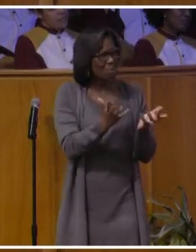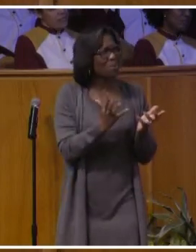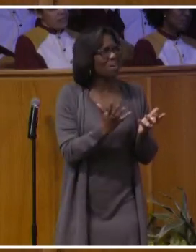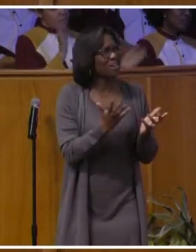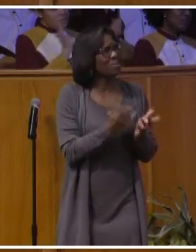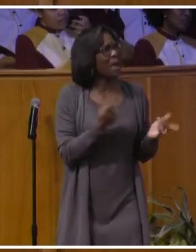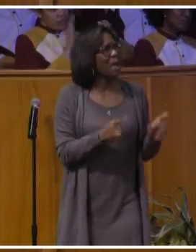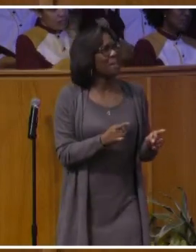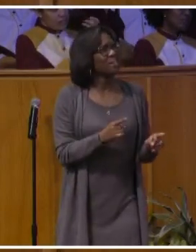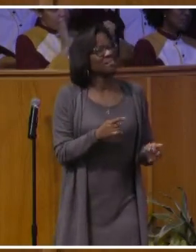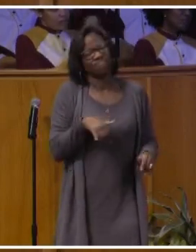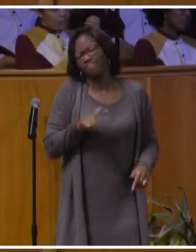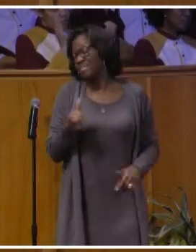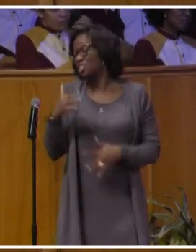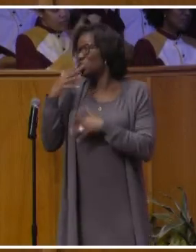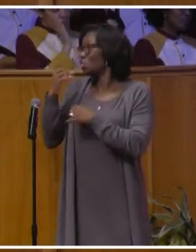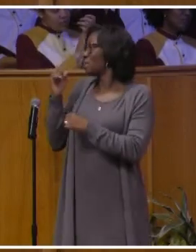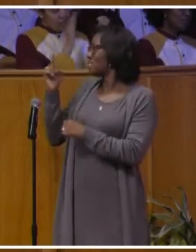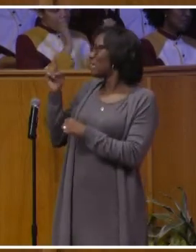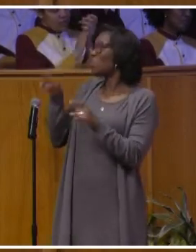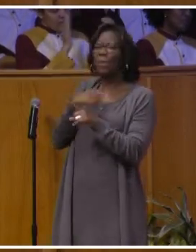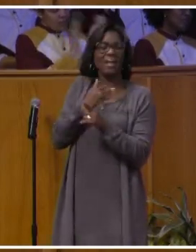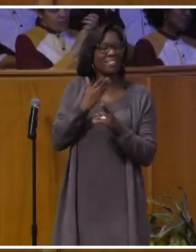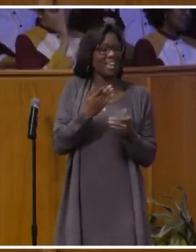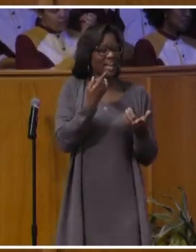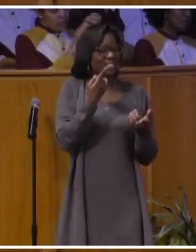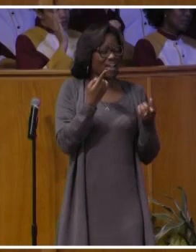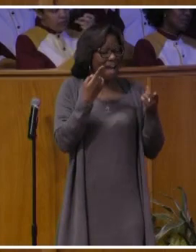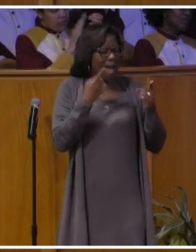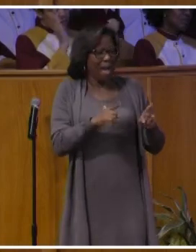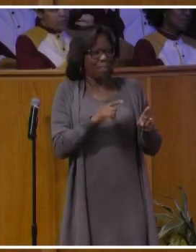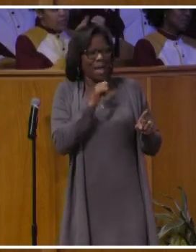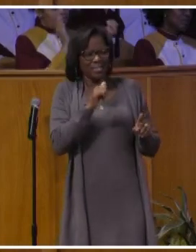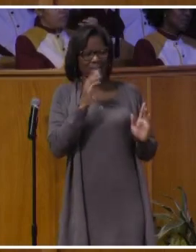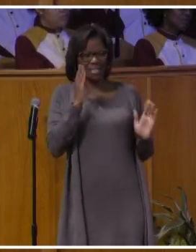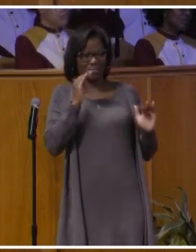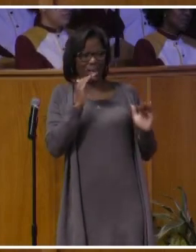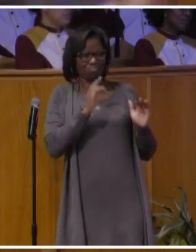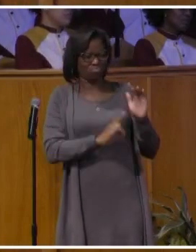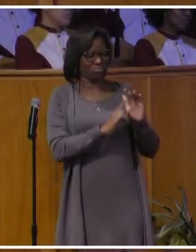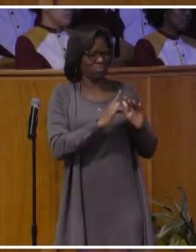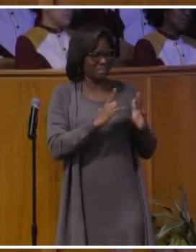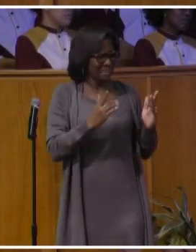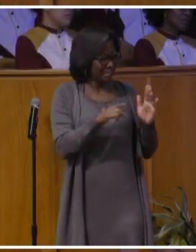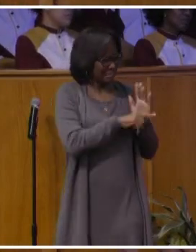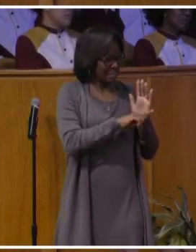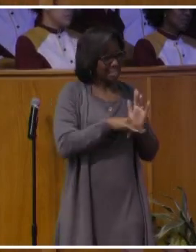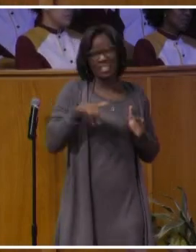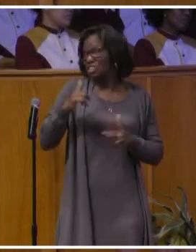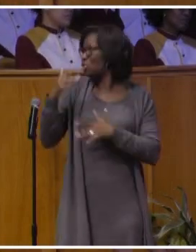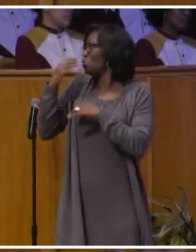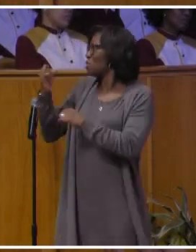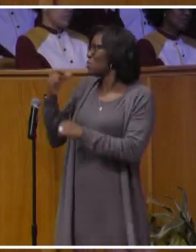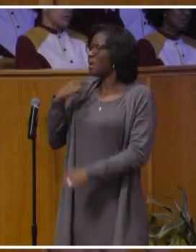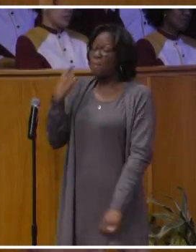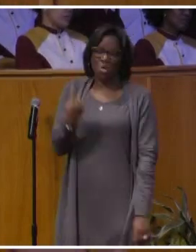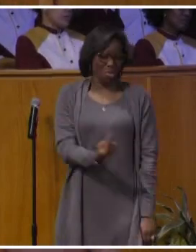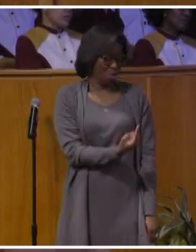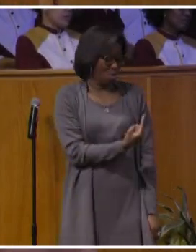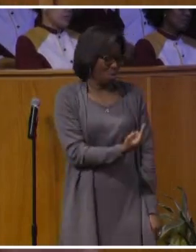prayed, I trust him. When the unexpected finds me, I trust him. When I'm left all by myself, I